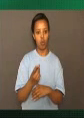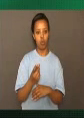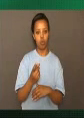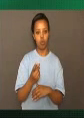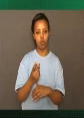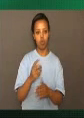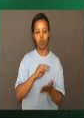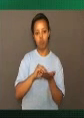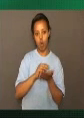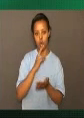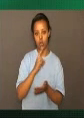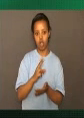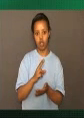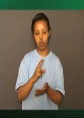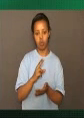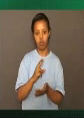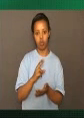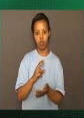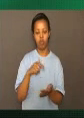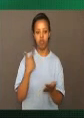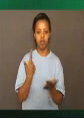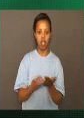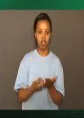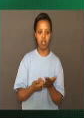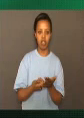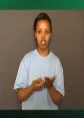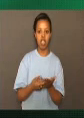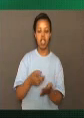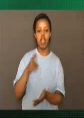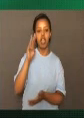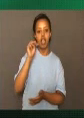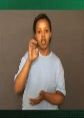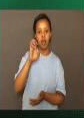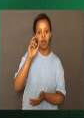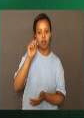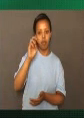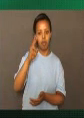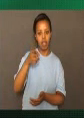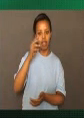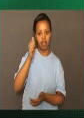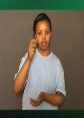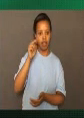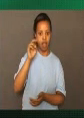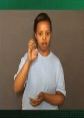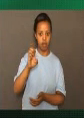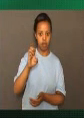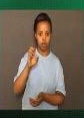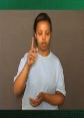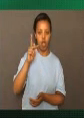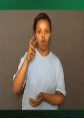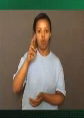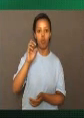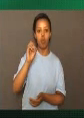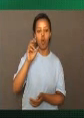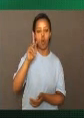a hydrocarbon, as well as methane, ethane, propane,